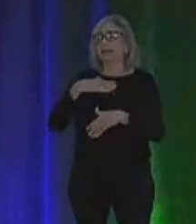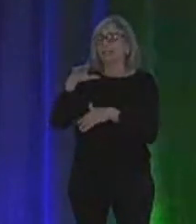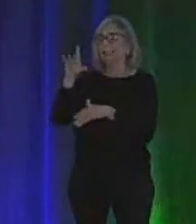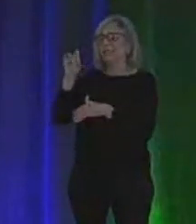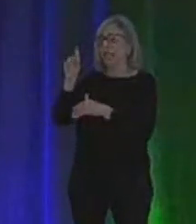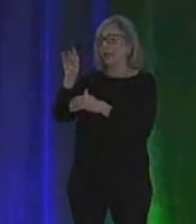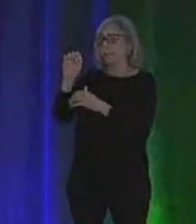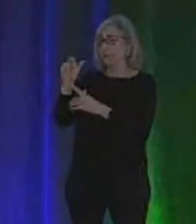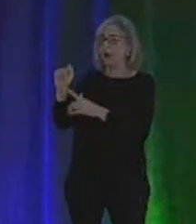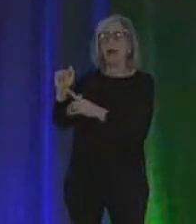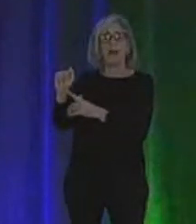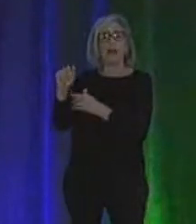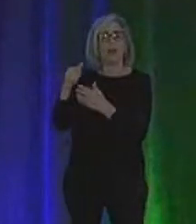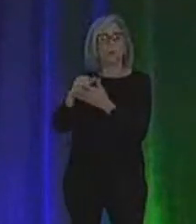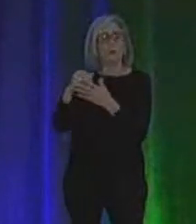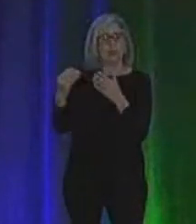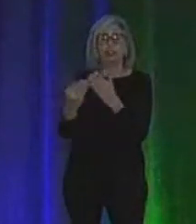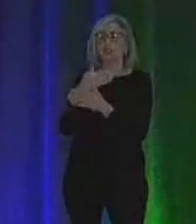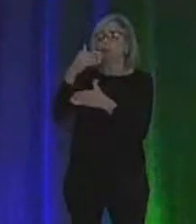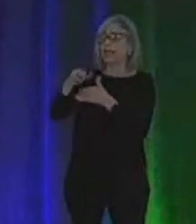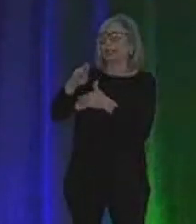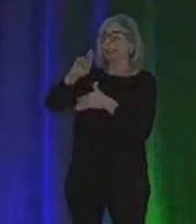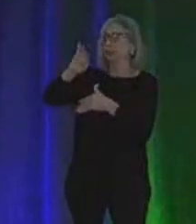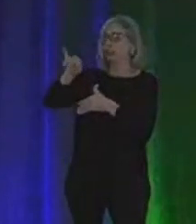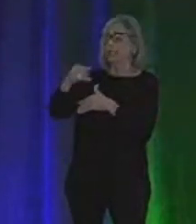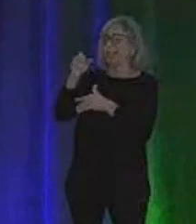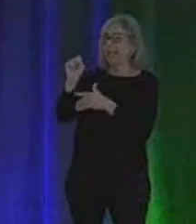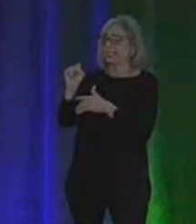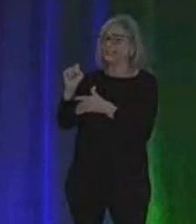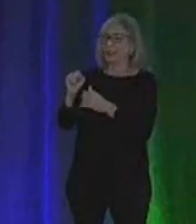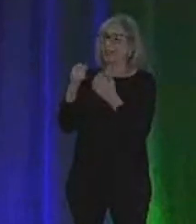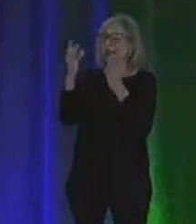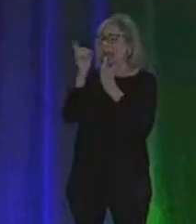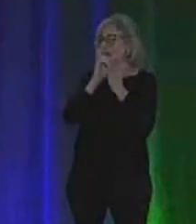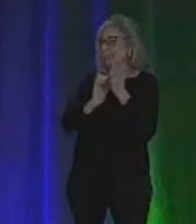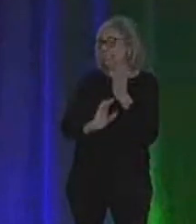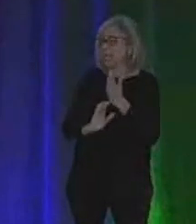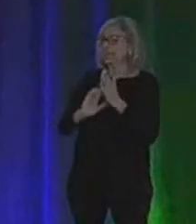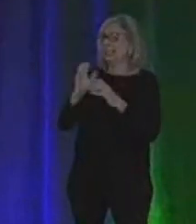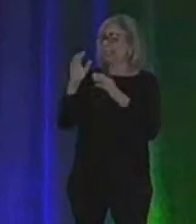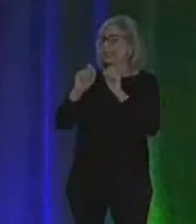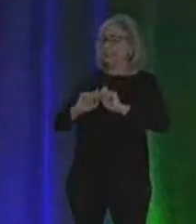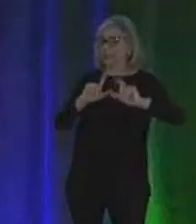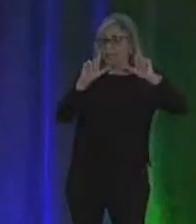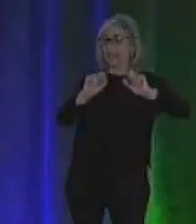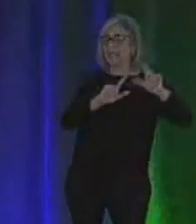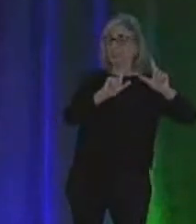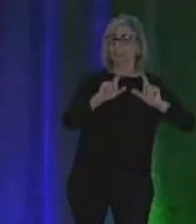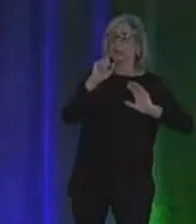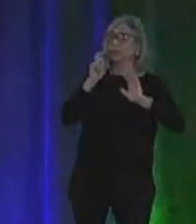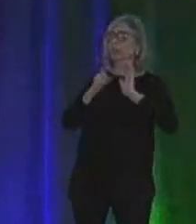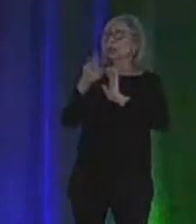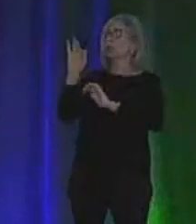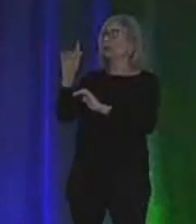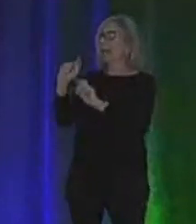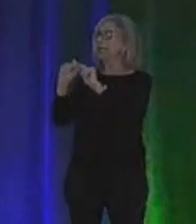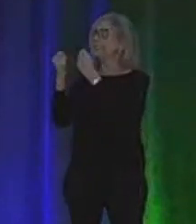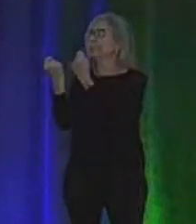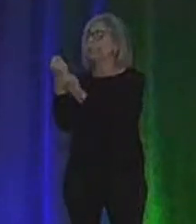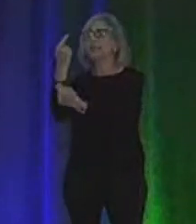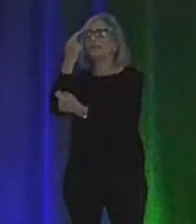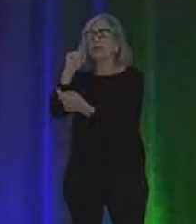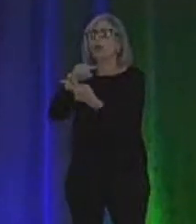Delba for doing an incredible job with the new Next.js docs and for a lot of the design and slides from this presentation. Shout out to the React team